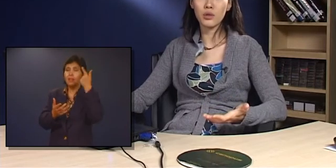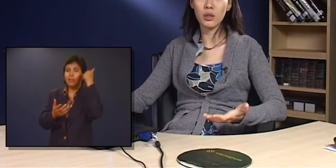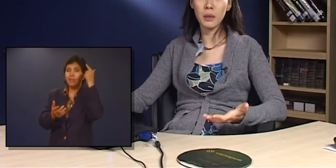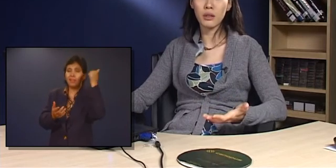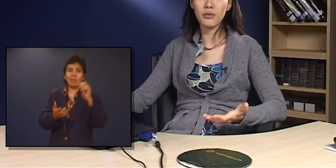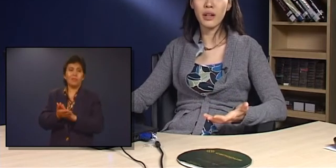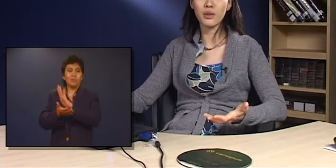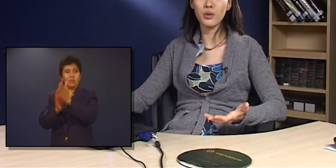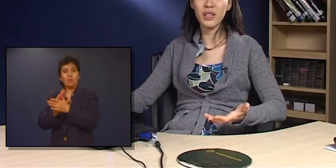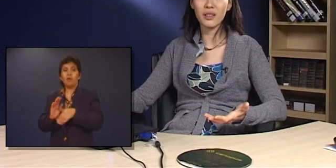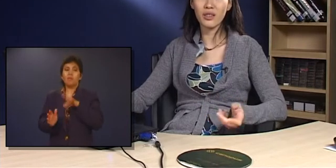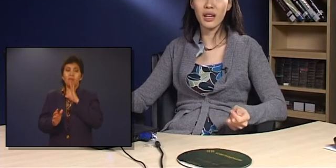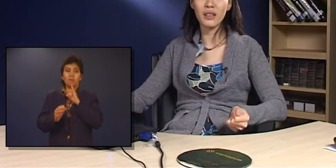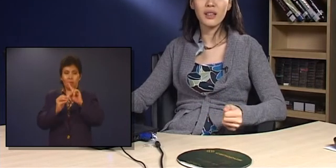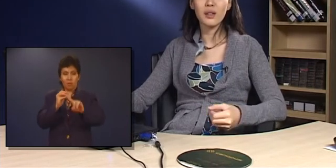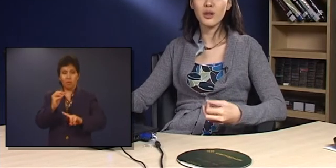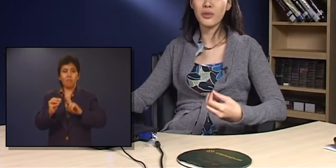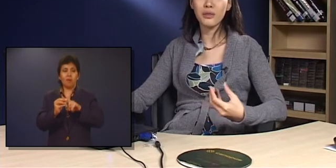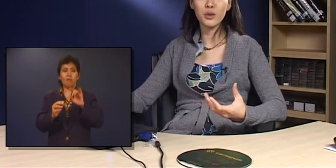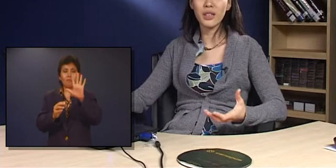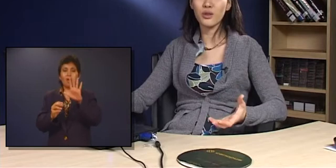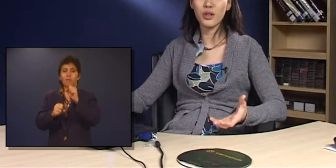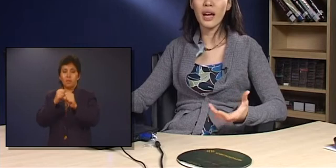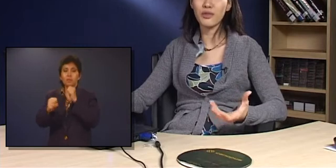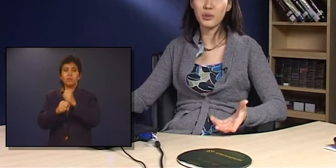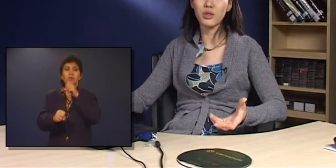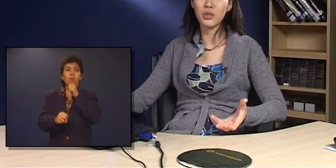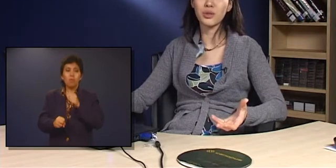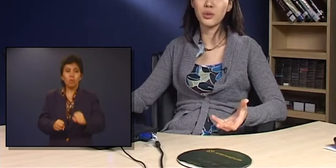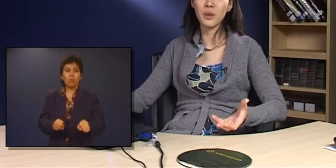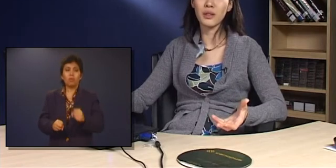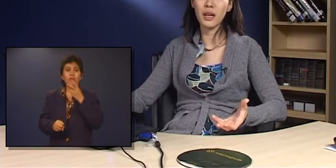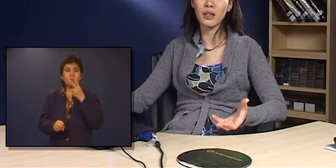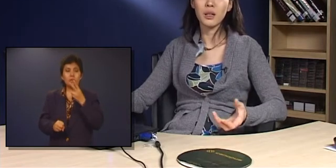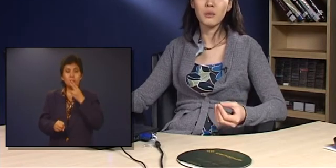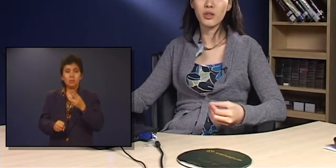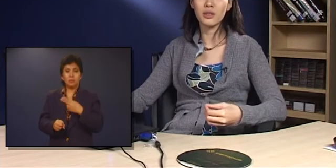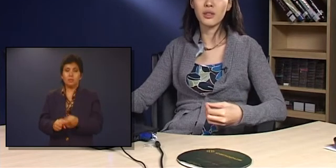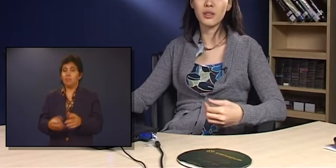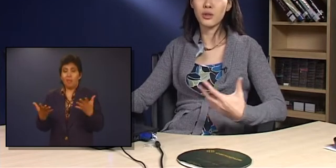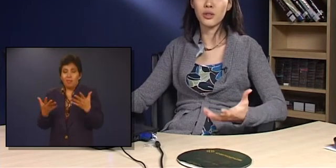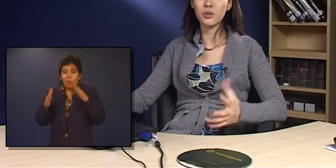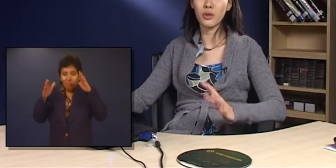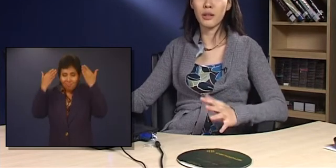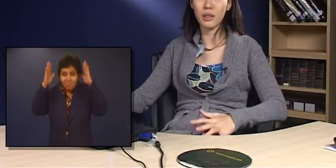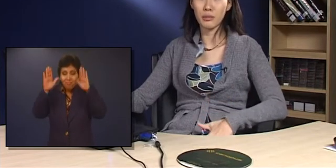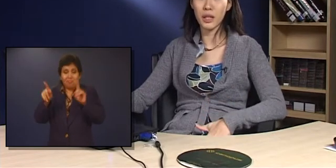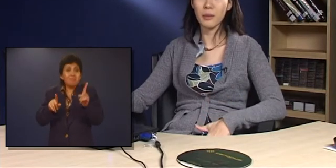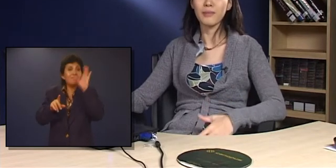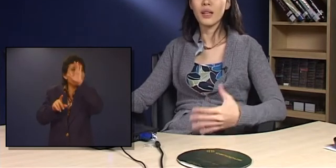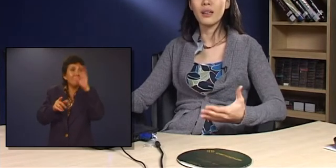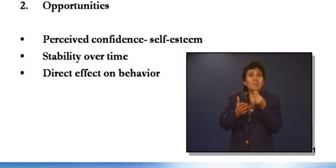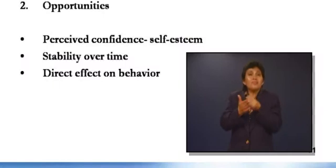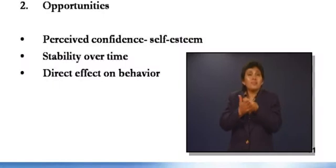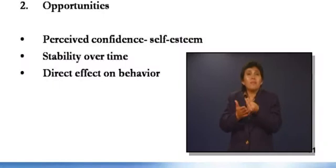let's say if you talk about a 5-year-old kid, okay? The 5-year-old kid do not have the resource to do it, okay? Because they just do not have enough